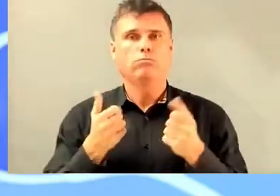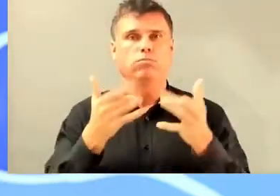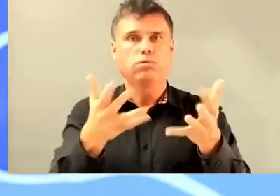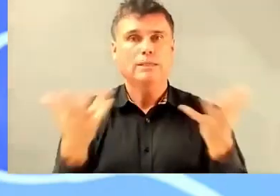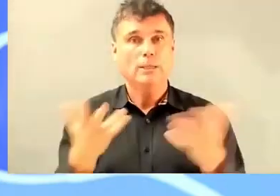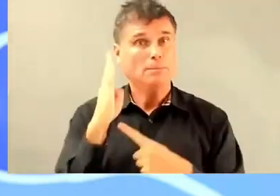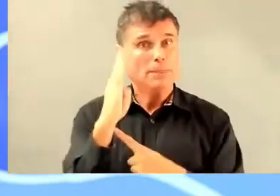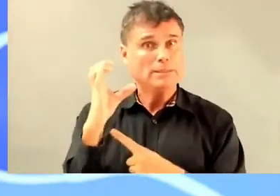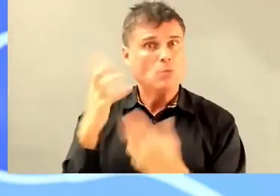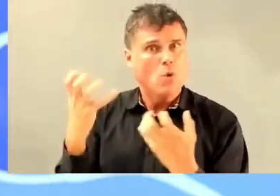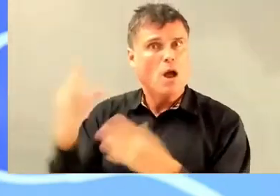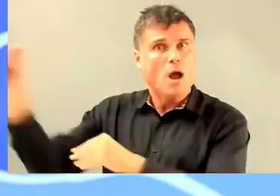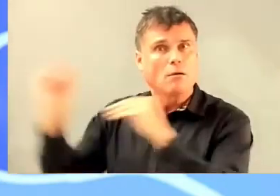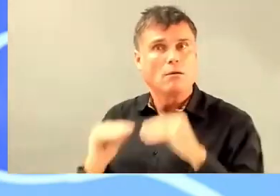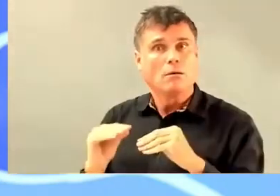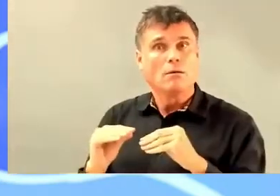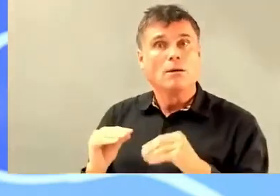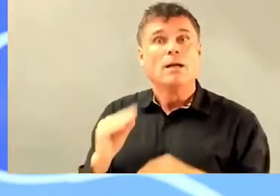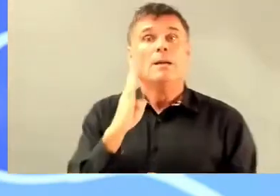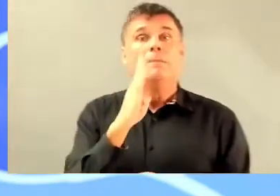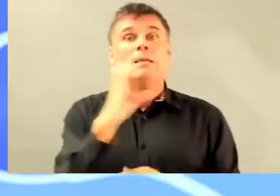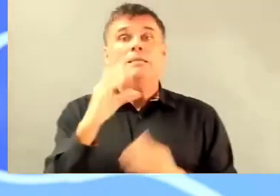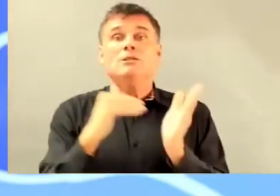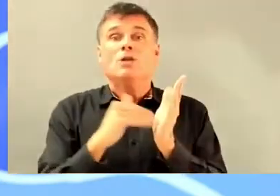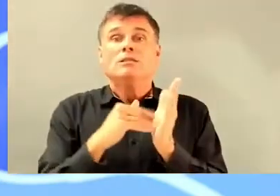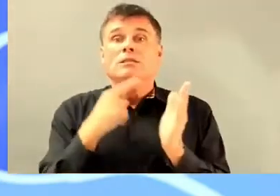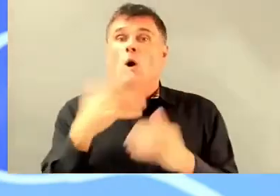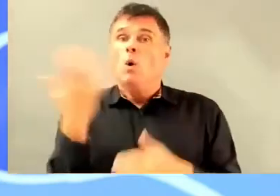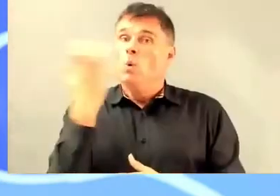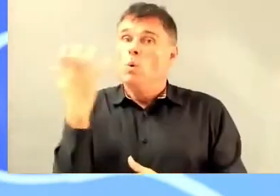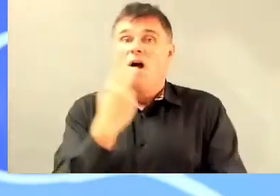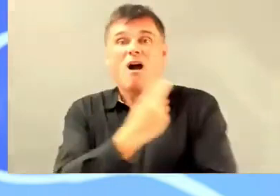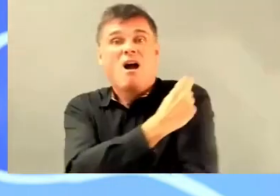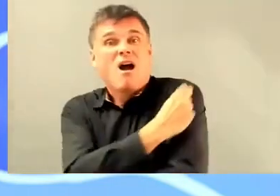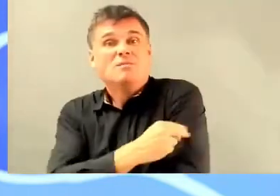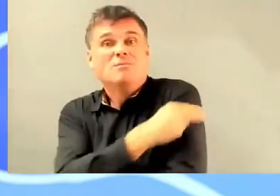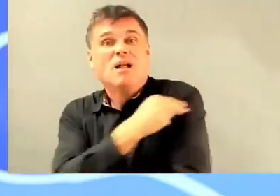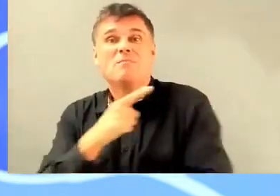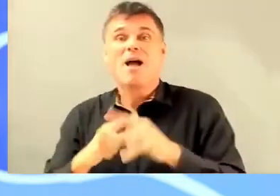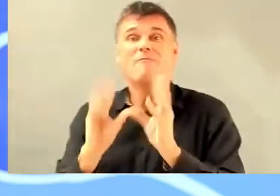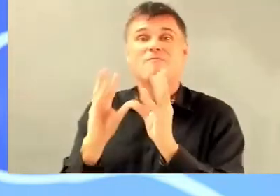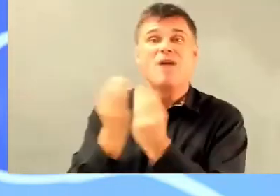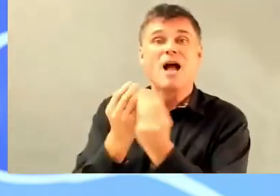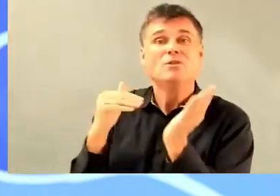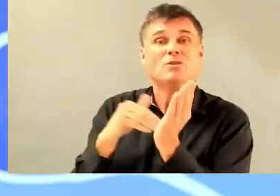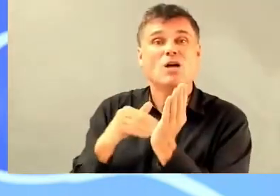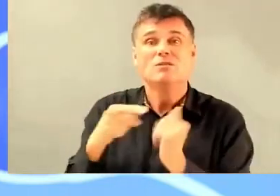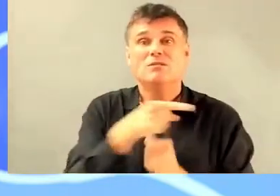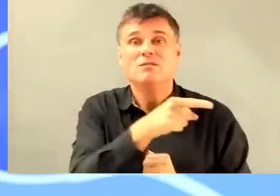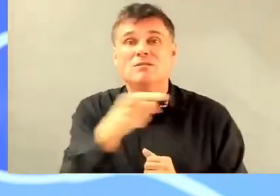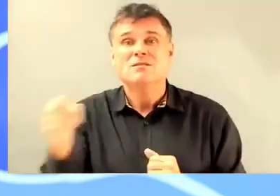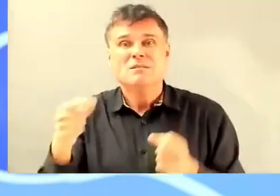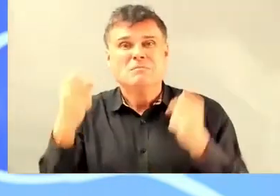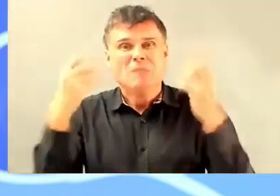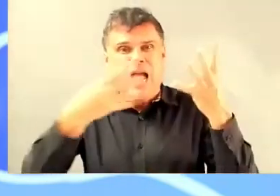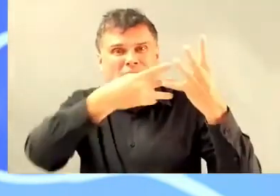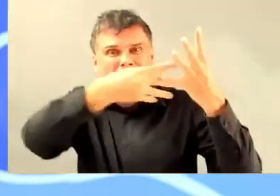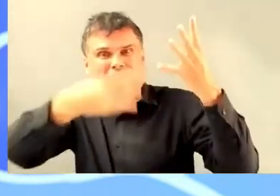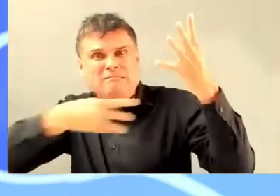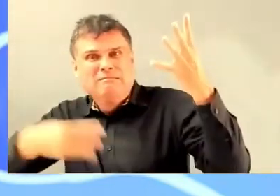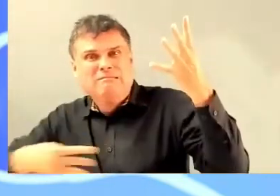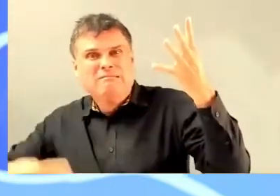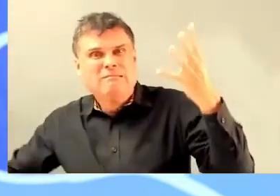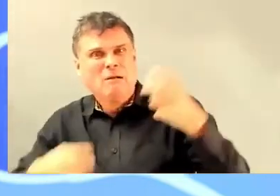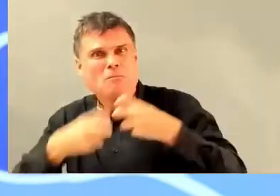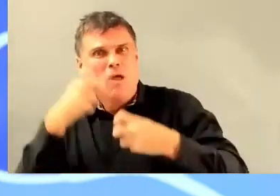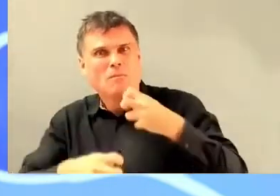that the challenges in primary care and that we are advocating on their behalf. Doctors of BC has been working collaboratively with